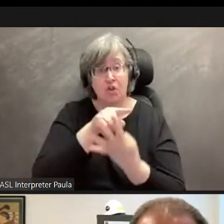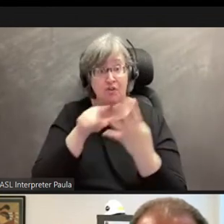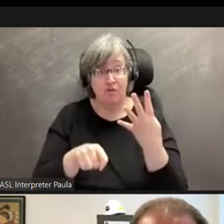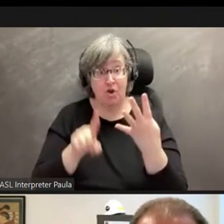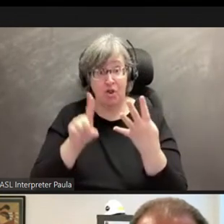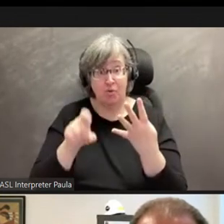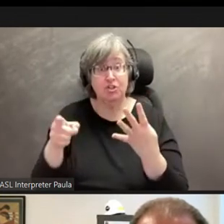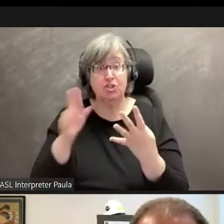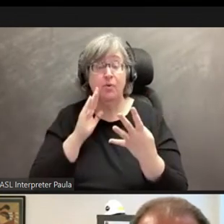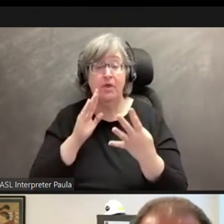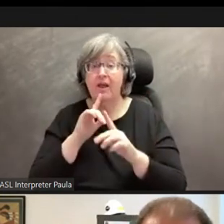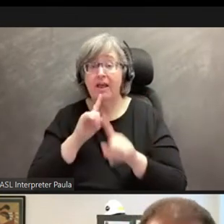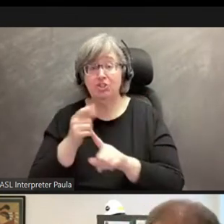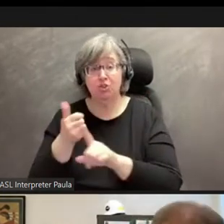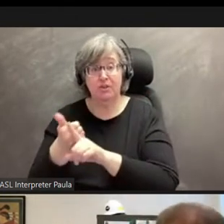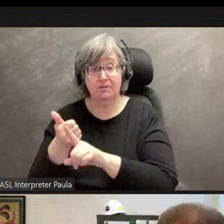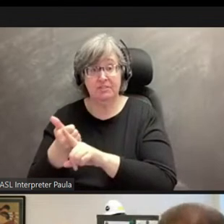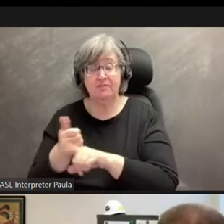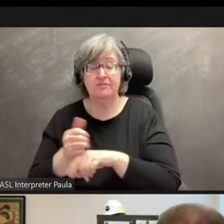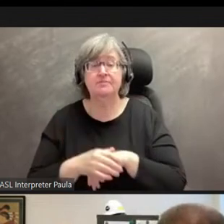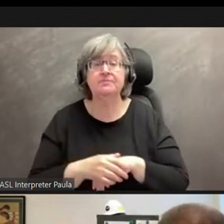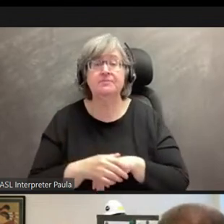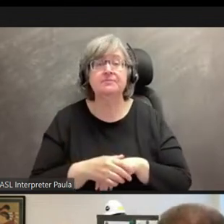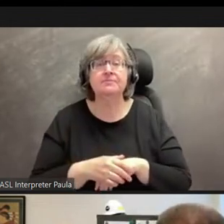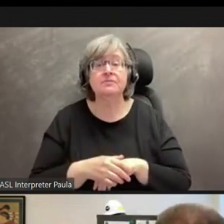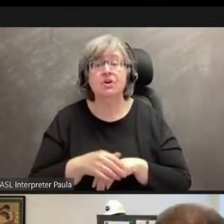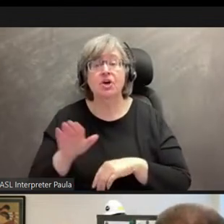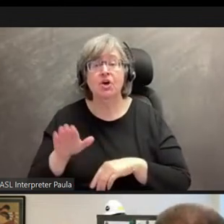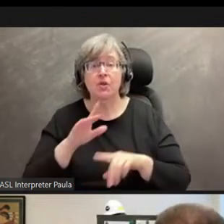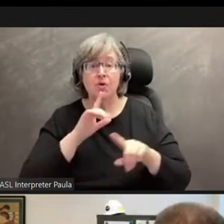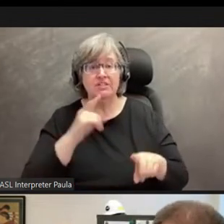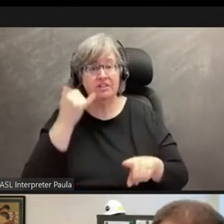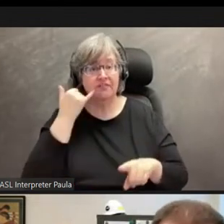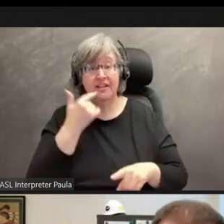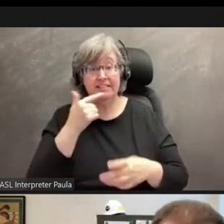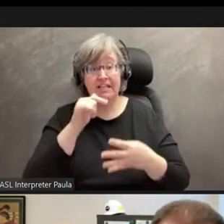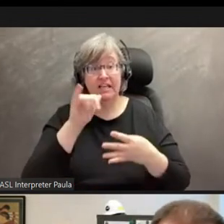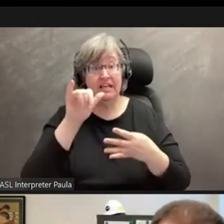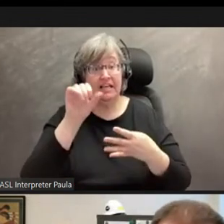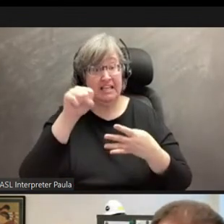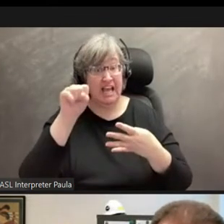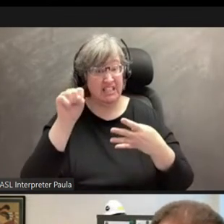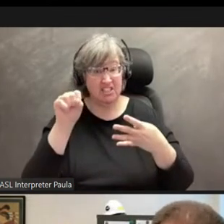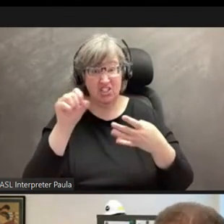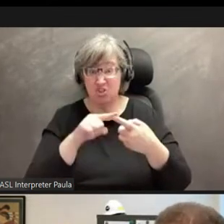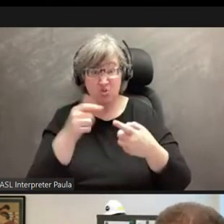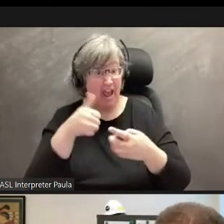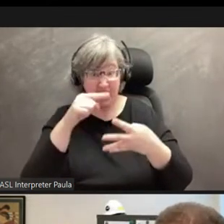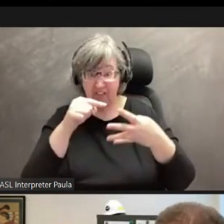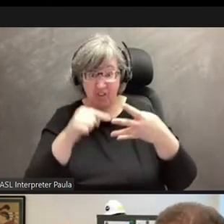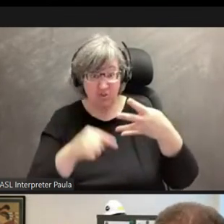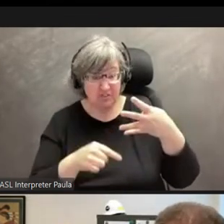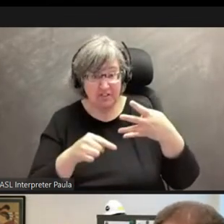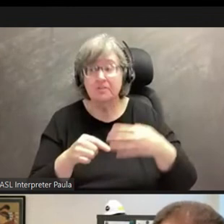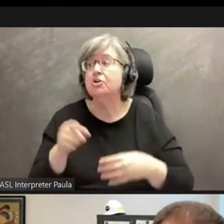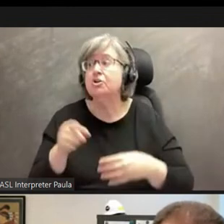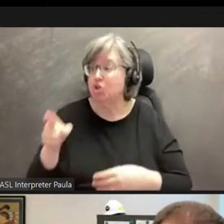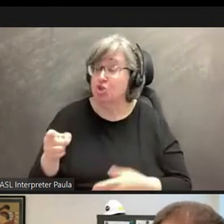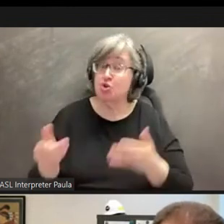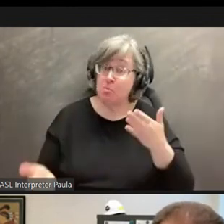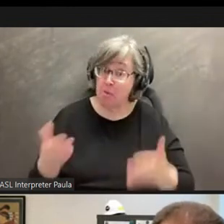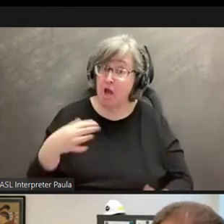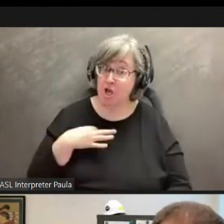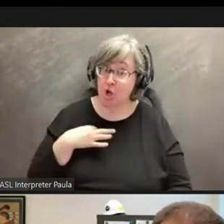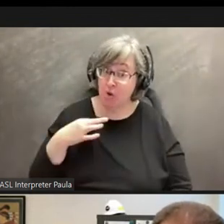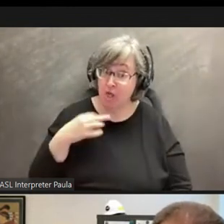they answer themselves. And based on their answers, if they say yes to any one of them, we tell them, you may qualify